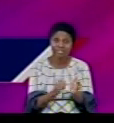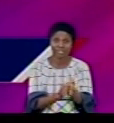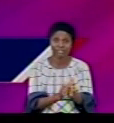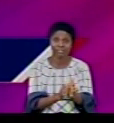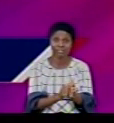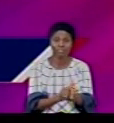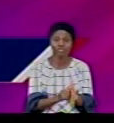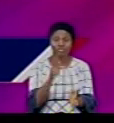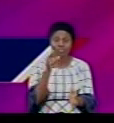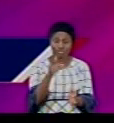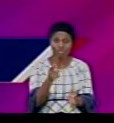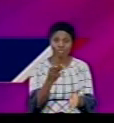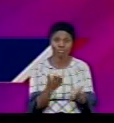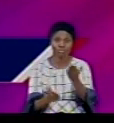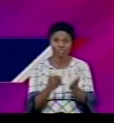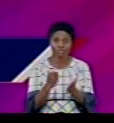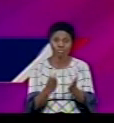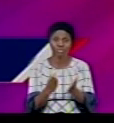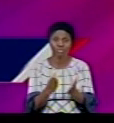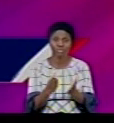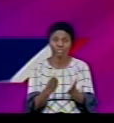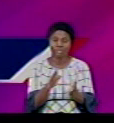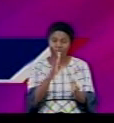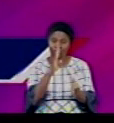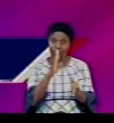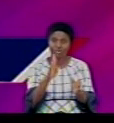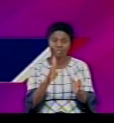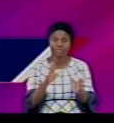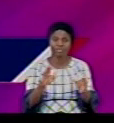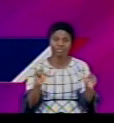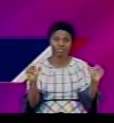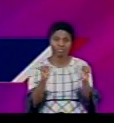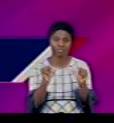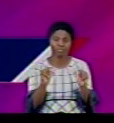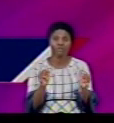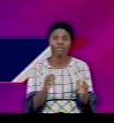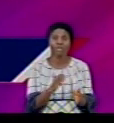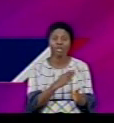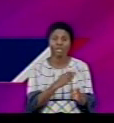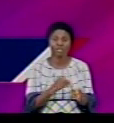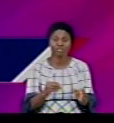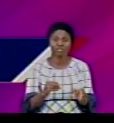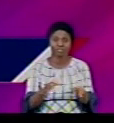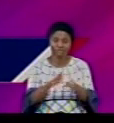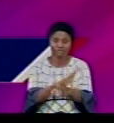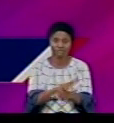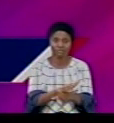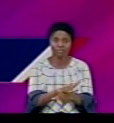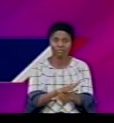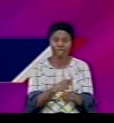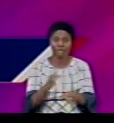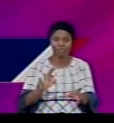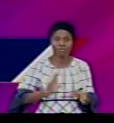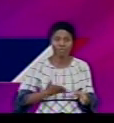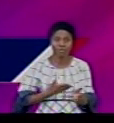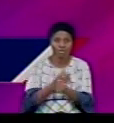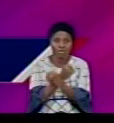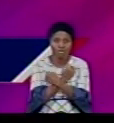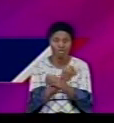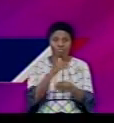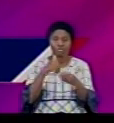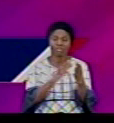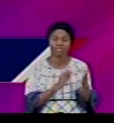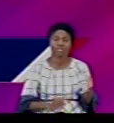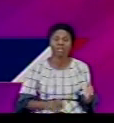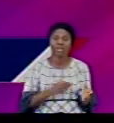all other saying, the breadth, the length, and the depth, you know, of our love in Christ. And we come